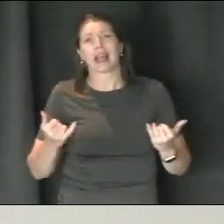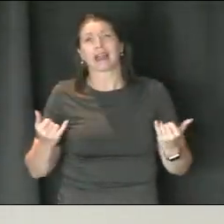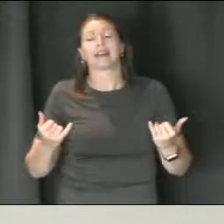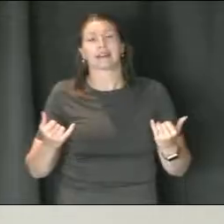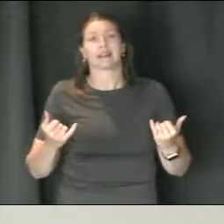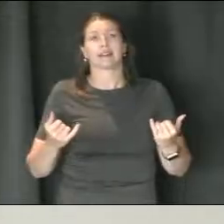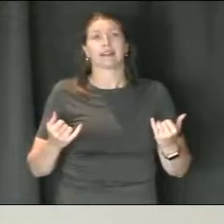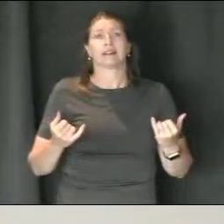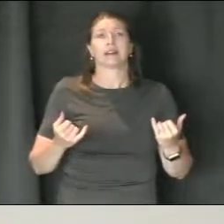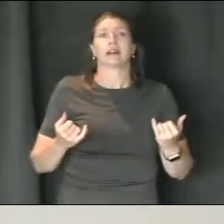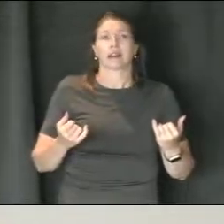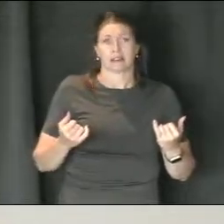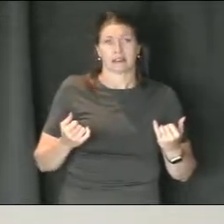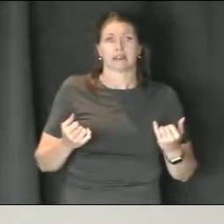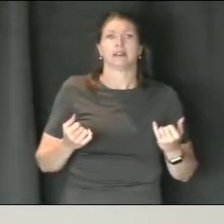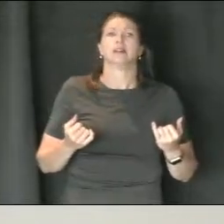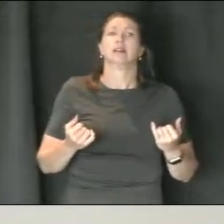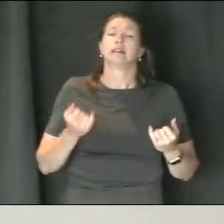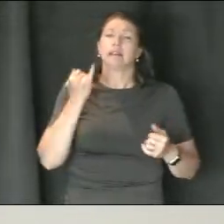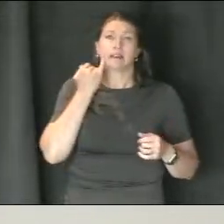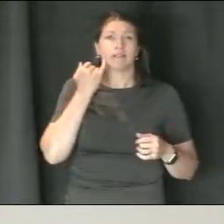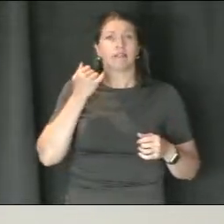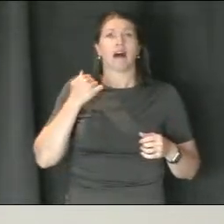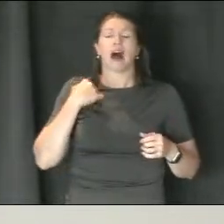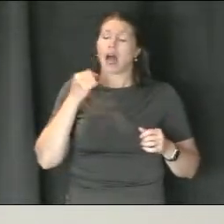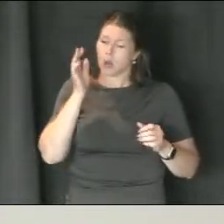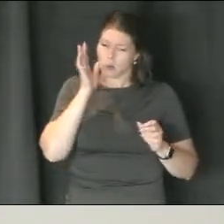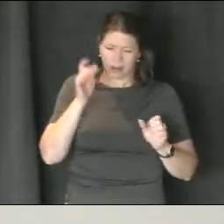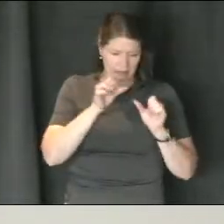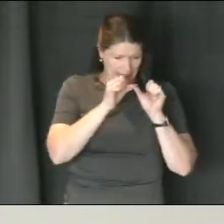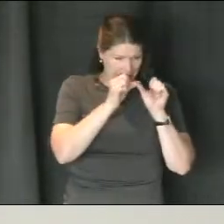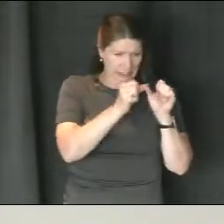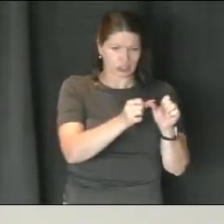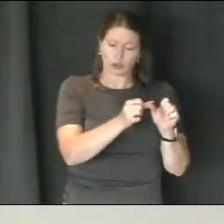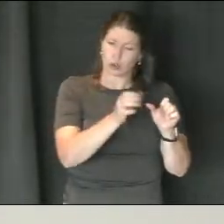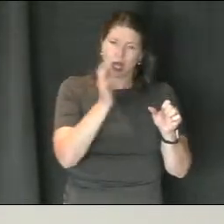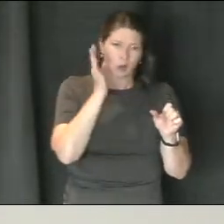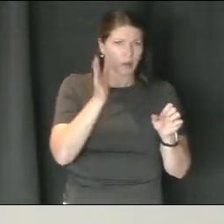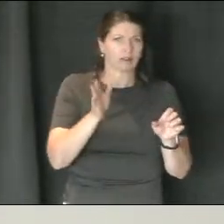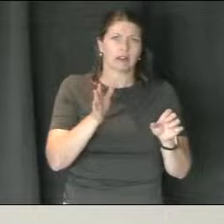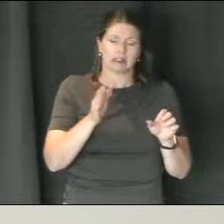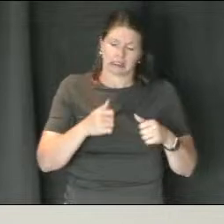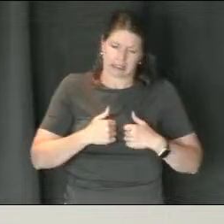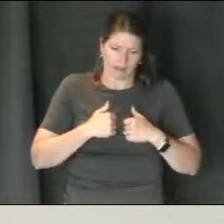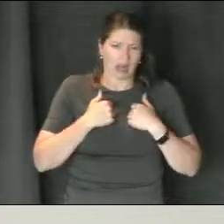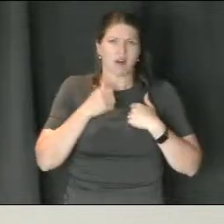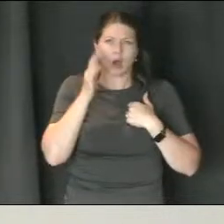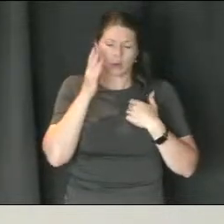as long as I can go on, I will keep on doing it.